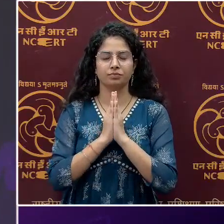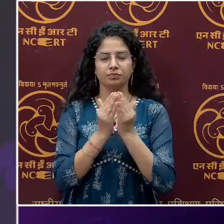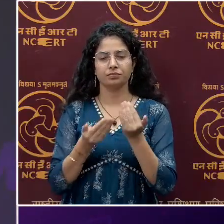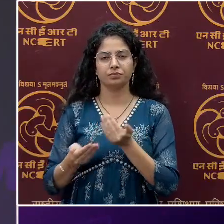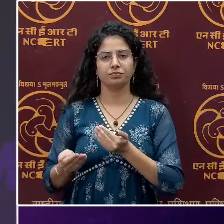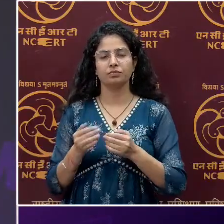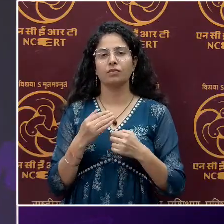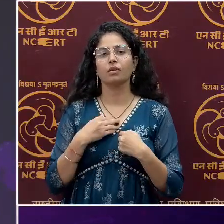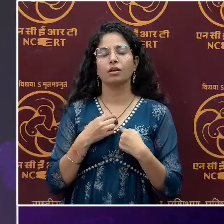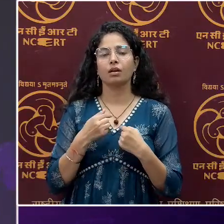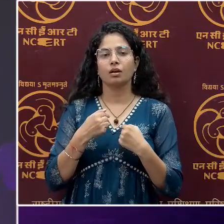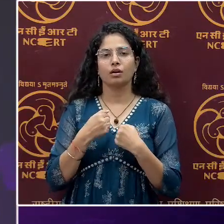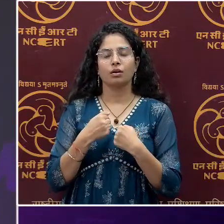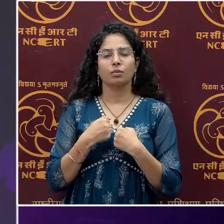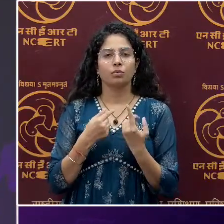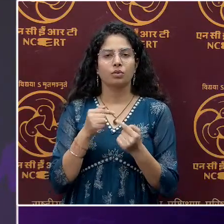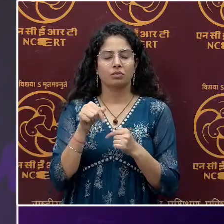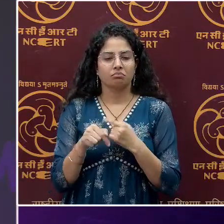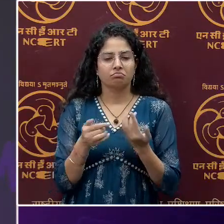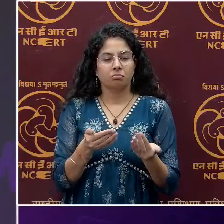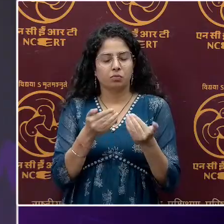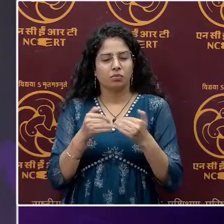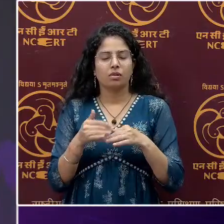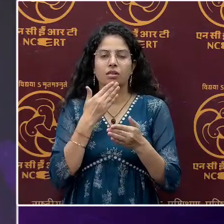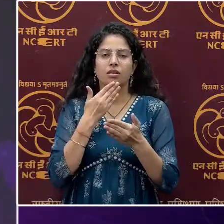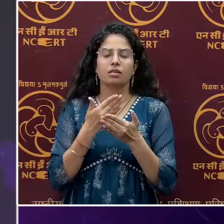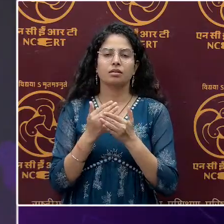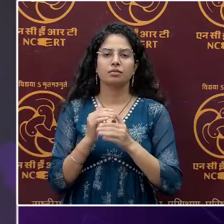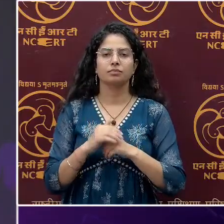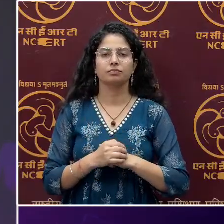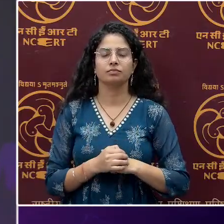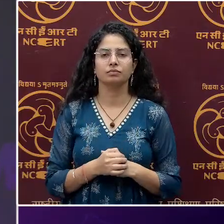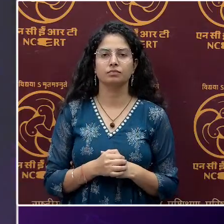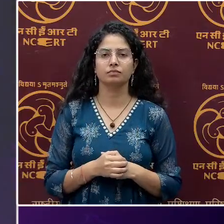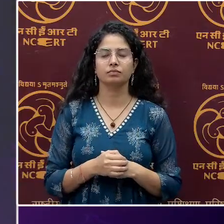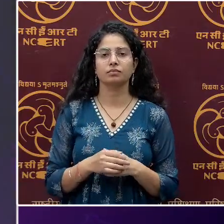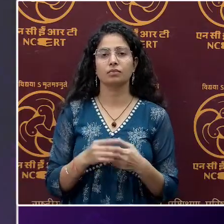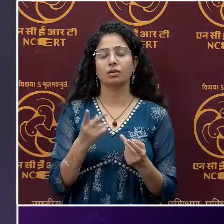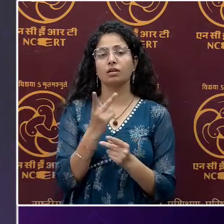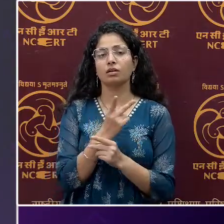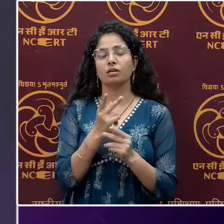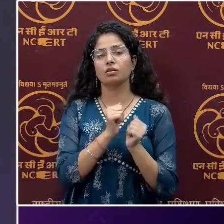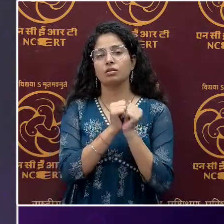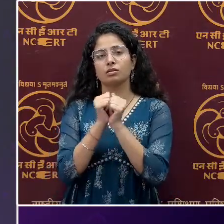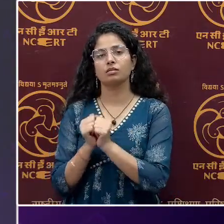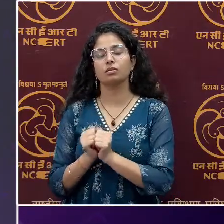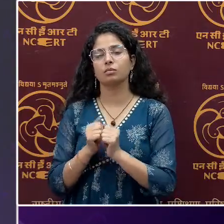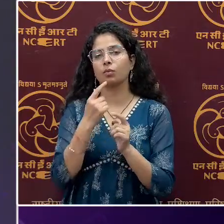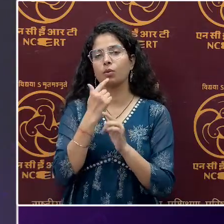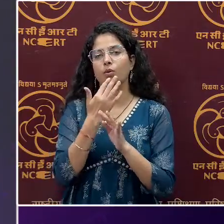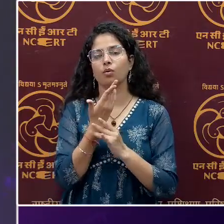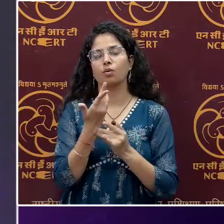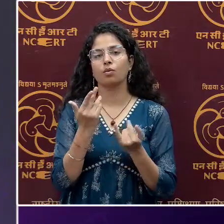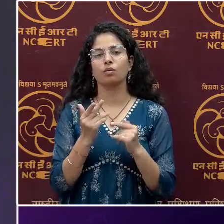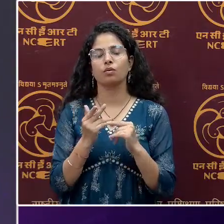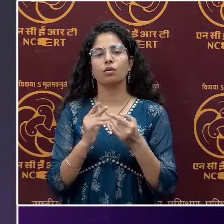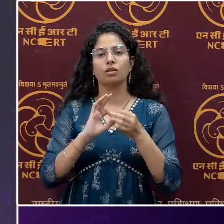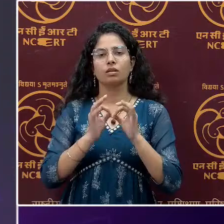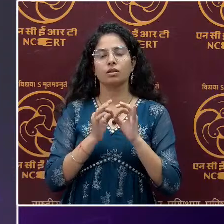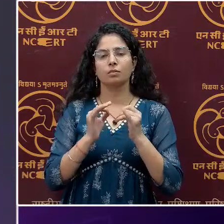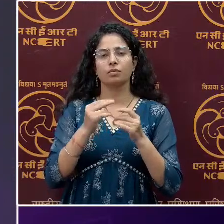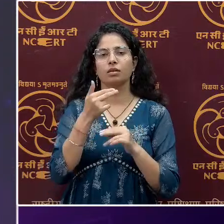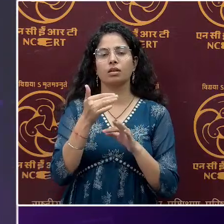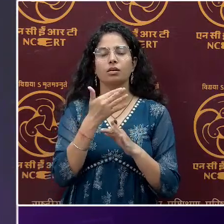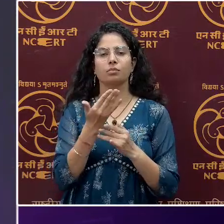me here for this wonderful session. Well, pleasure is all ours, and we both are accompanied by our Indian Sign Language interpreter Miss